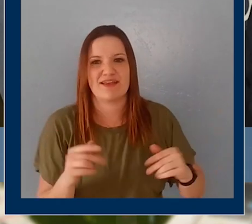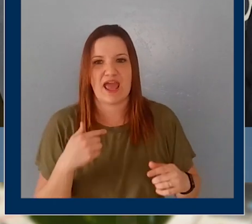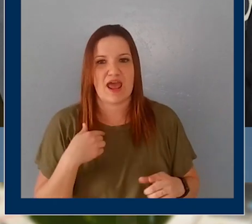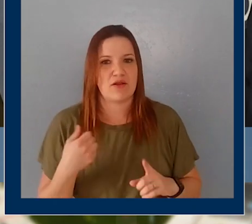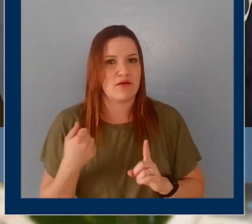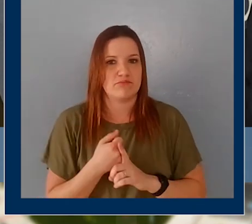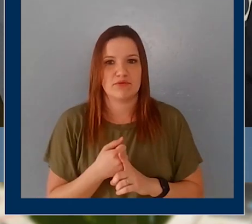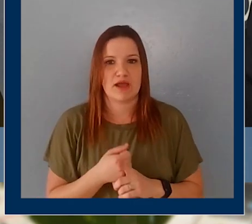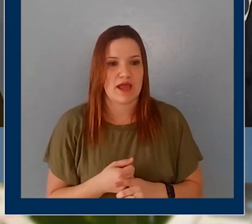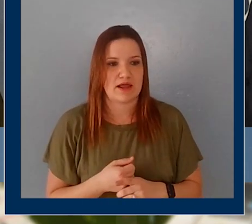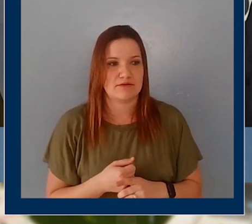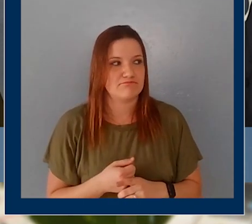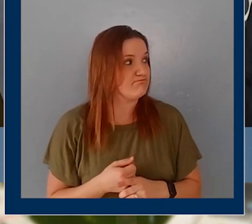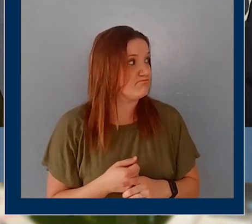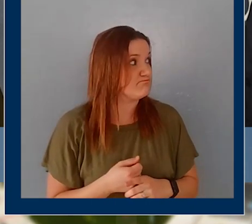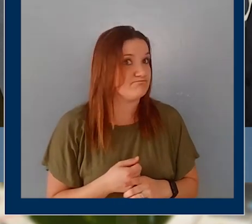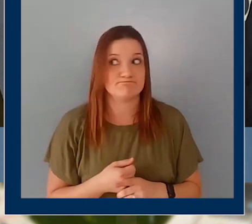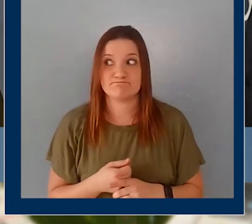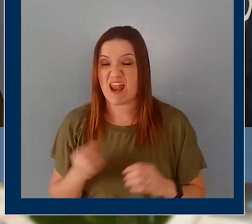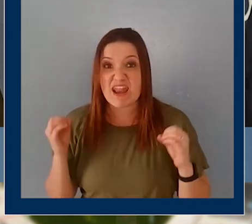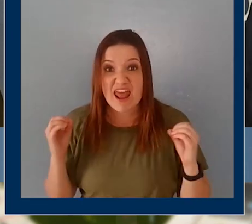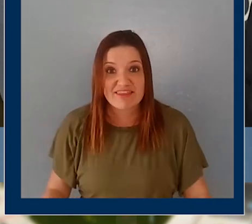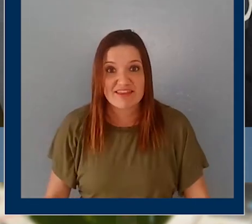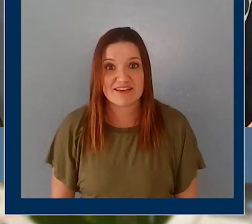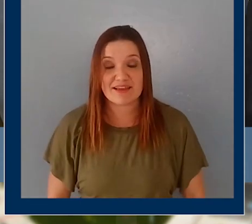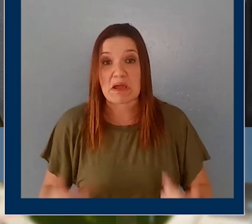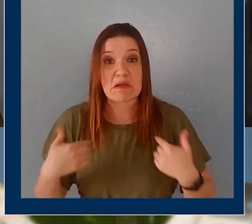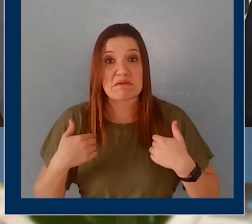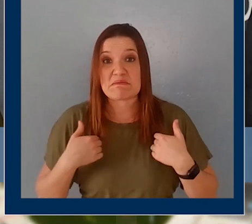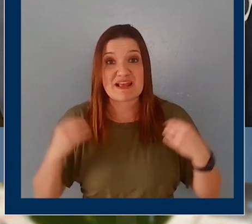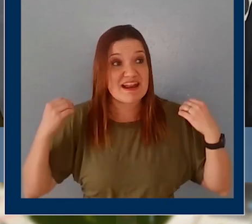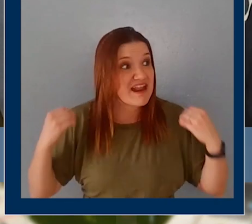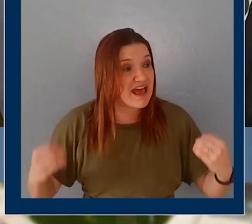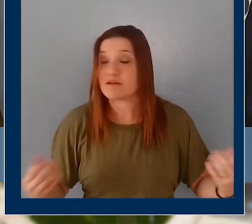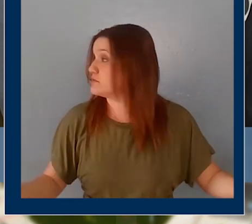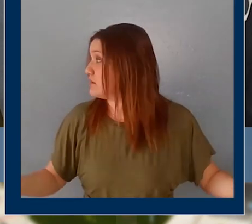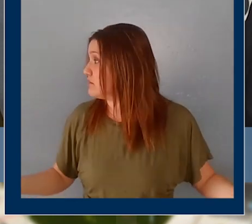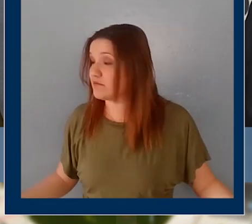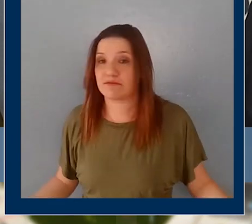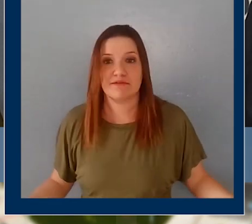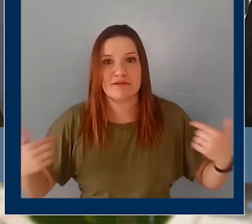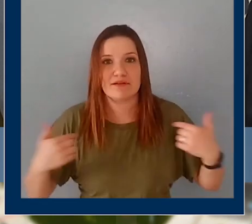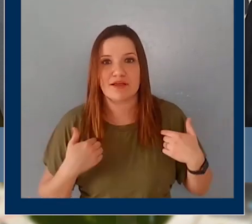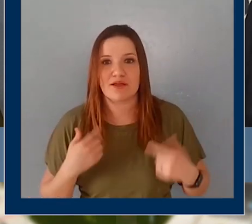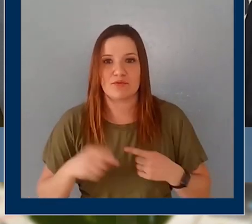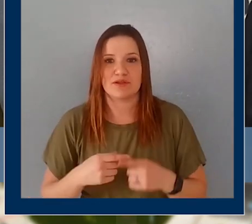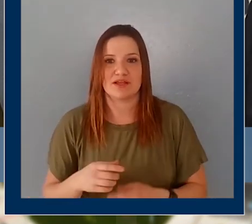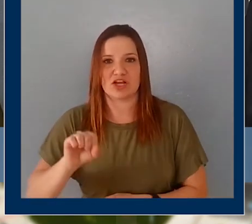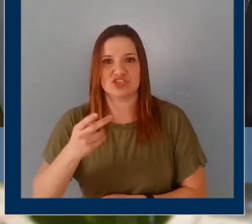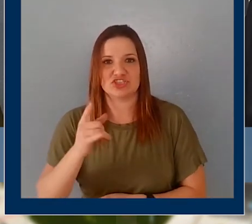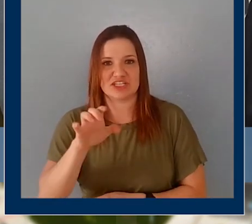his shingles, 2-shot shingles shot, I was horrible. I had terrible flu-like symptoms, and so I fully expected it. Yeah.